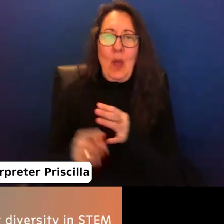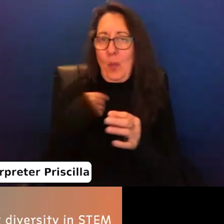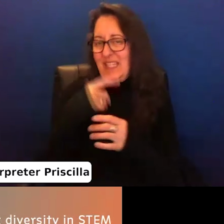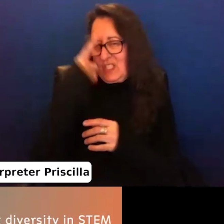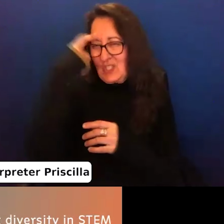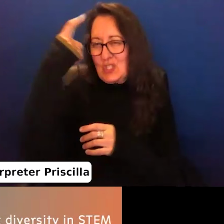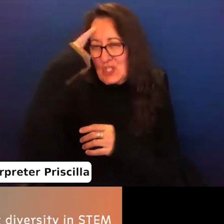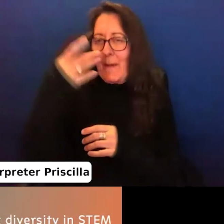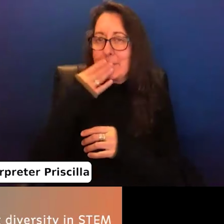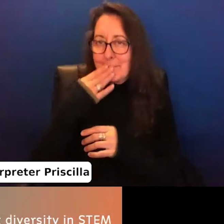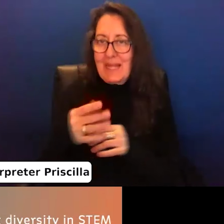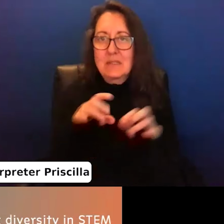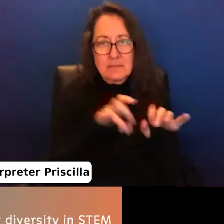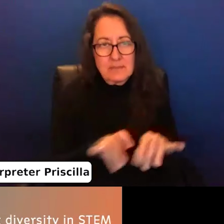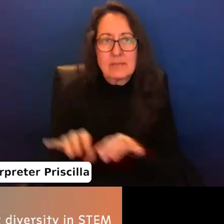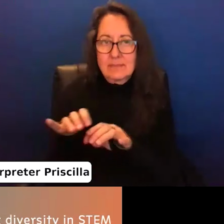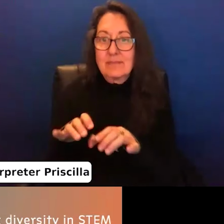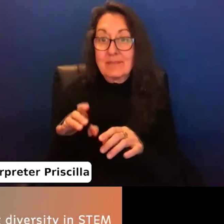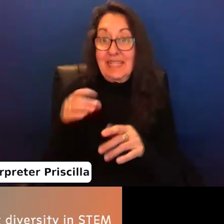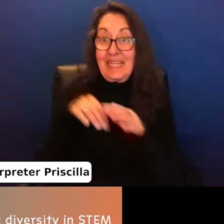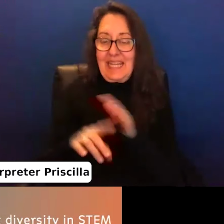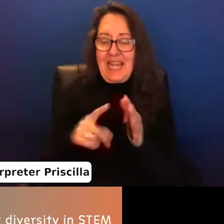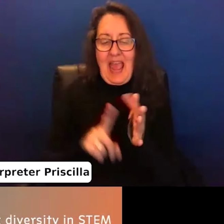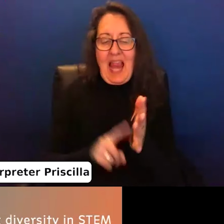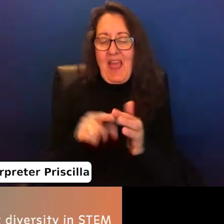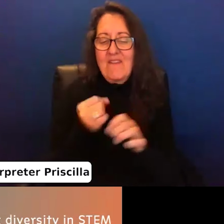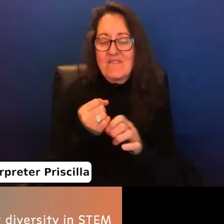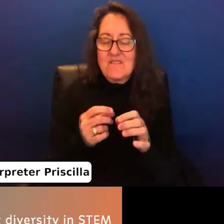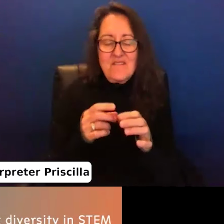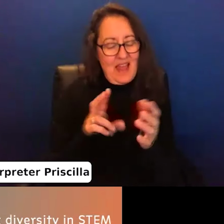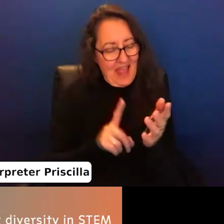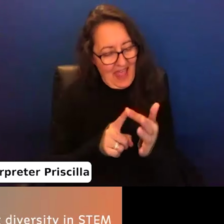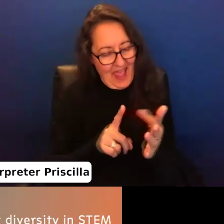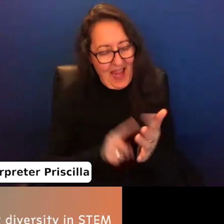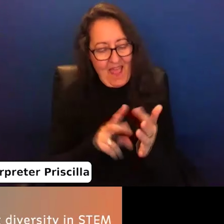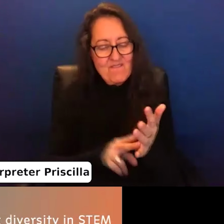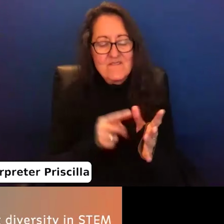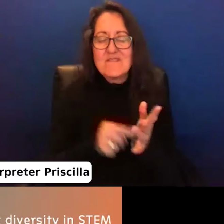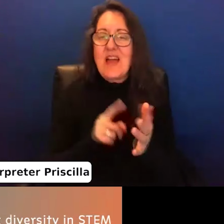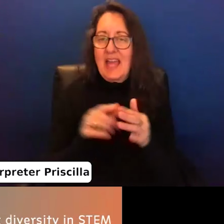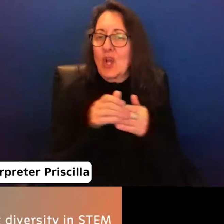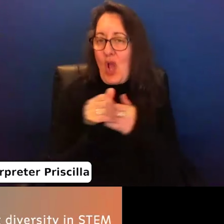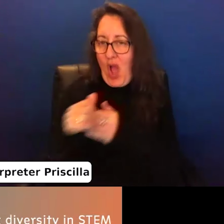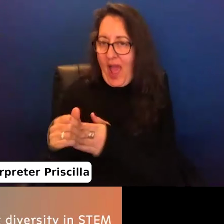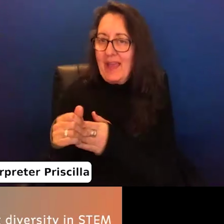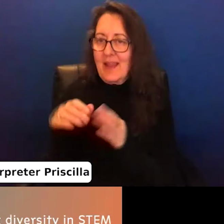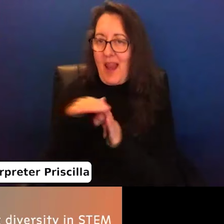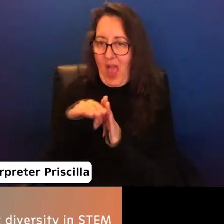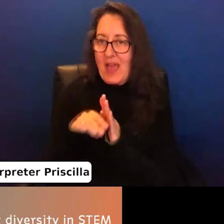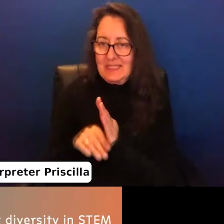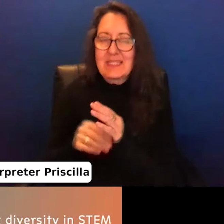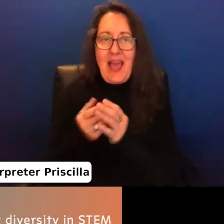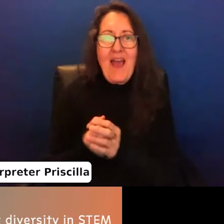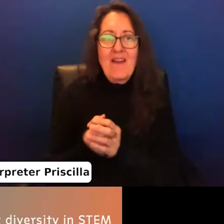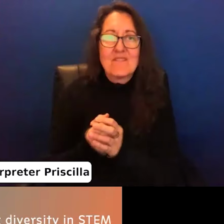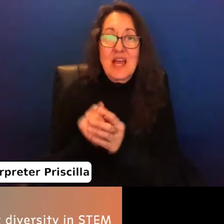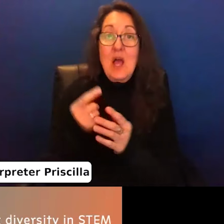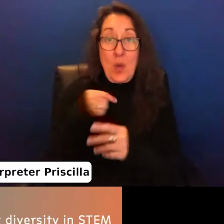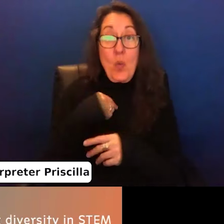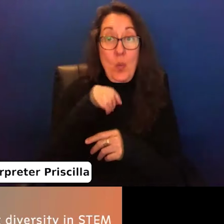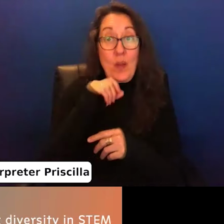specific questions. You can call the team at any point. We are dealing with an increased number of inquiries. We will get to